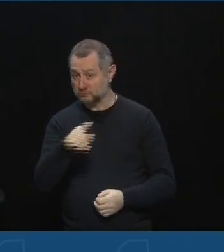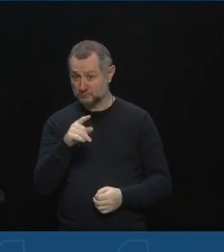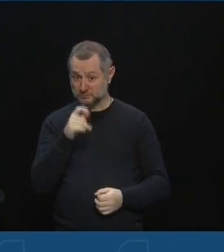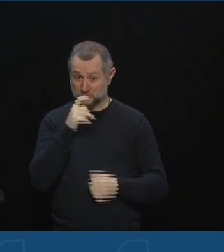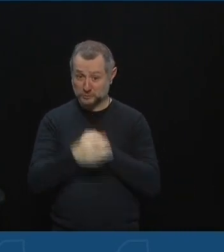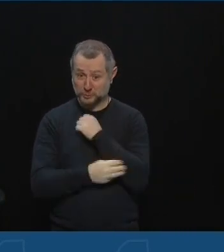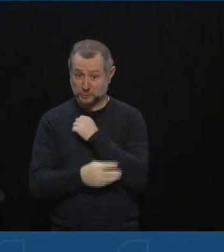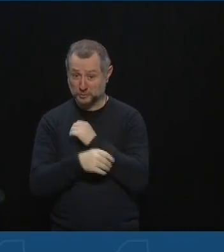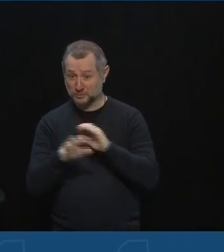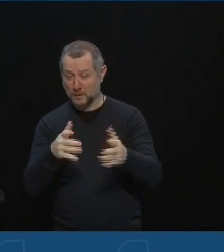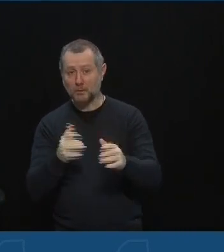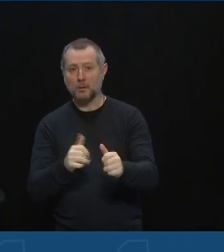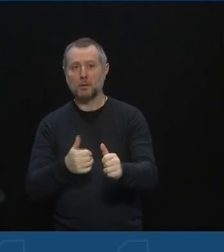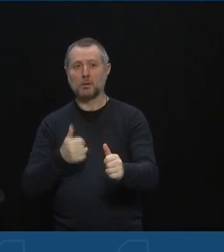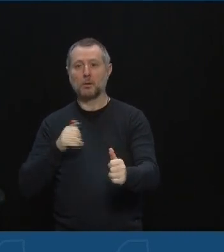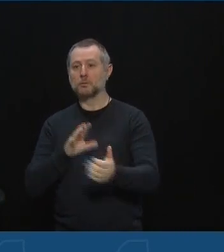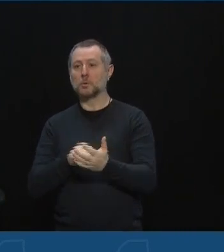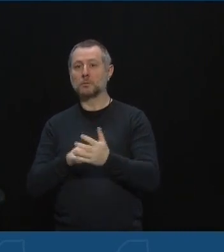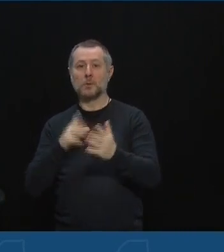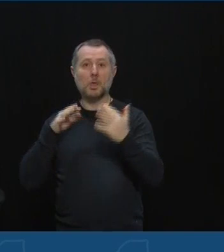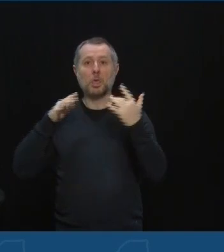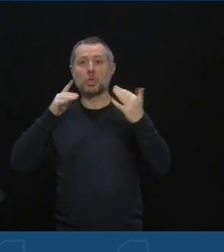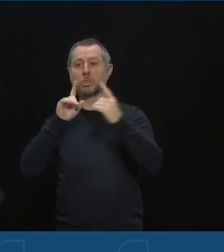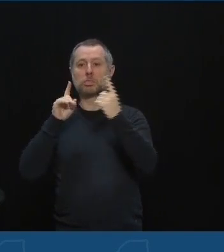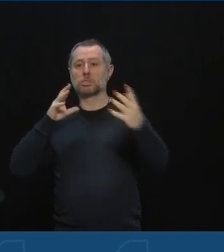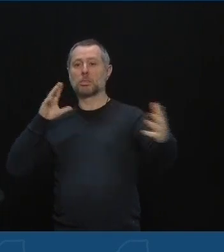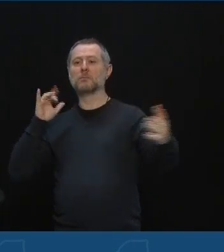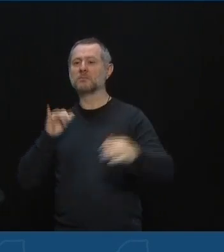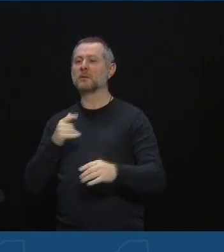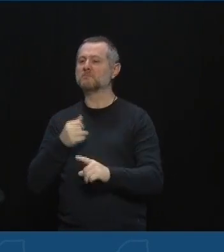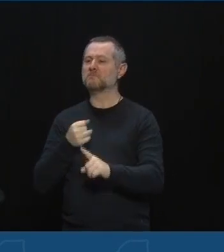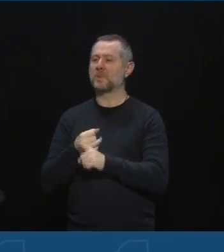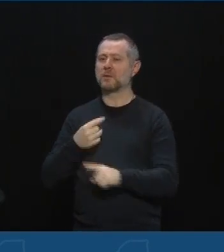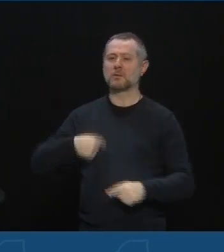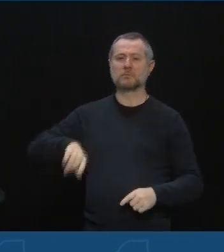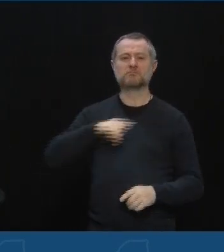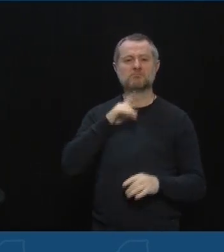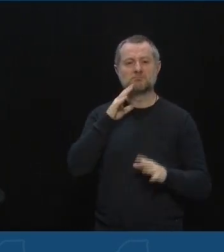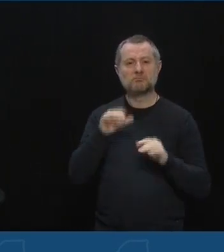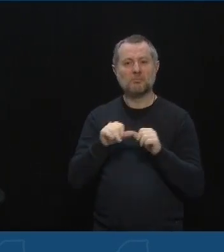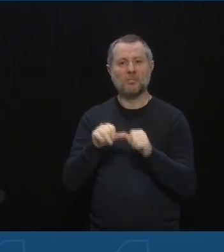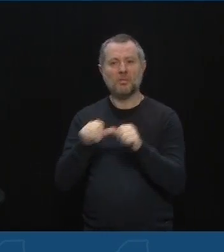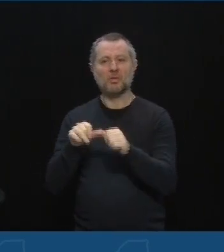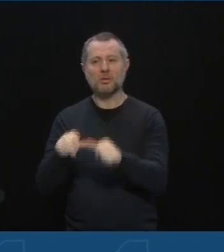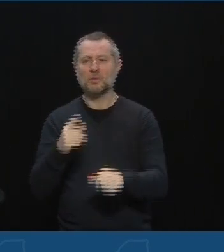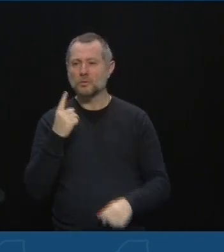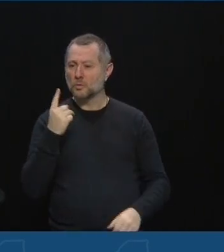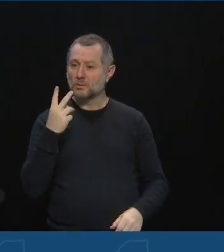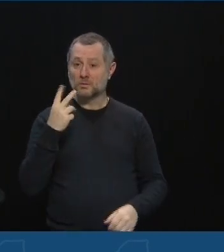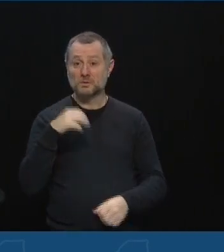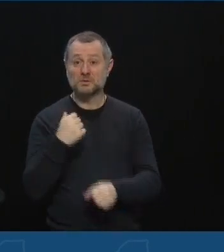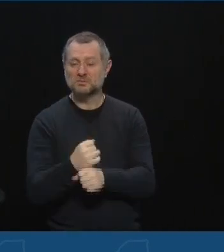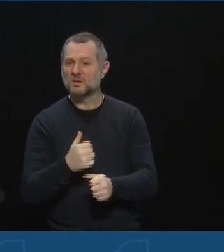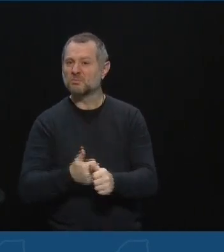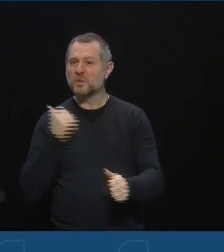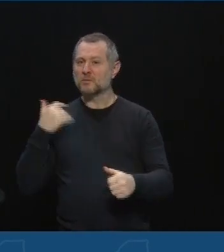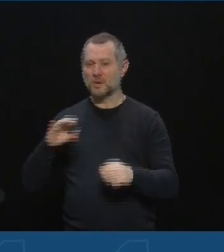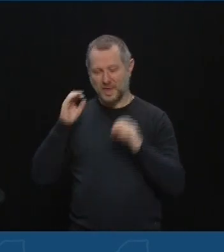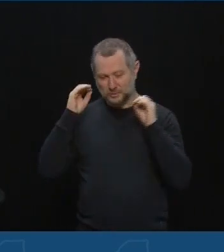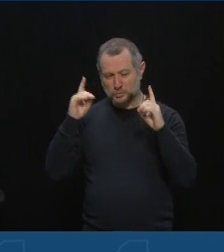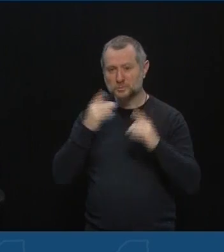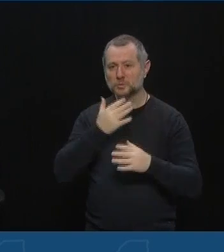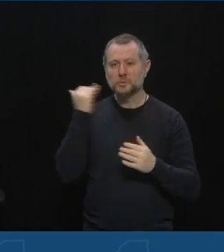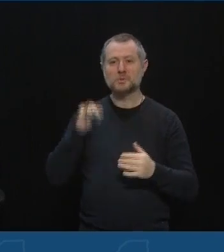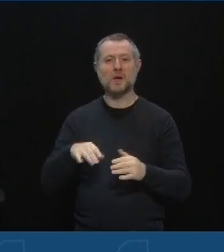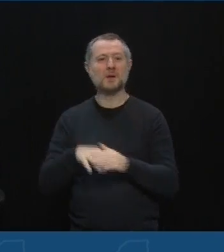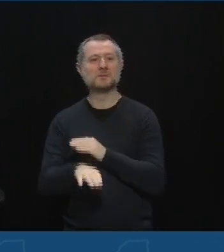education time for our kids, and we're going to be paying for that for a long time, to lose a year, year and a half, 2 years of education in a normal setting,